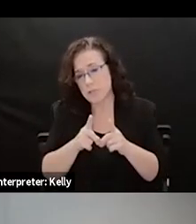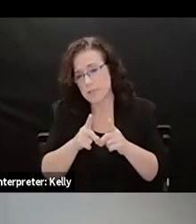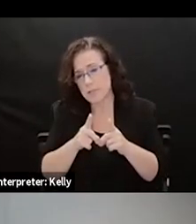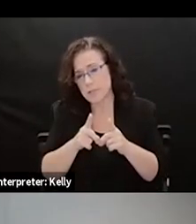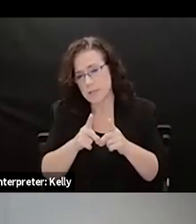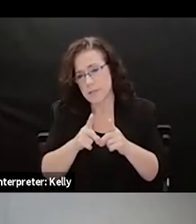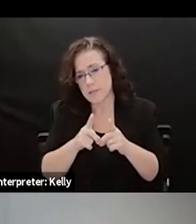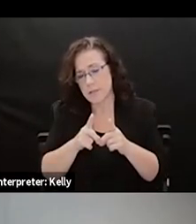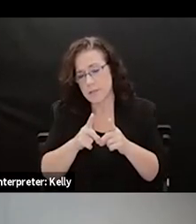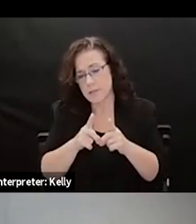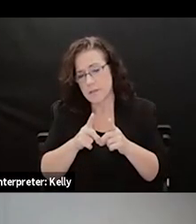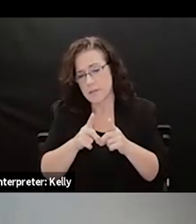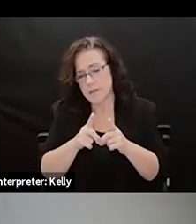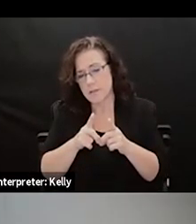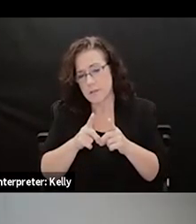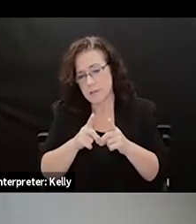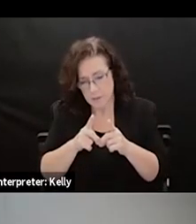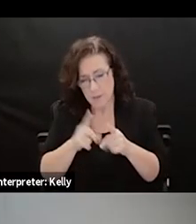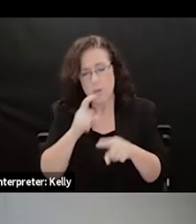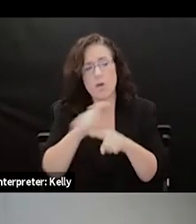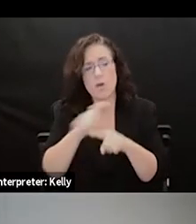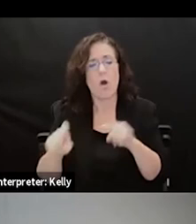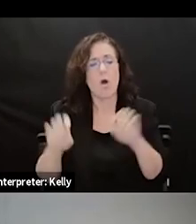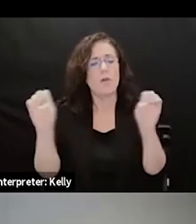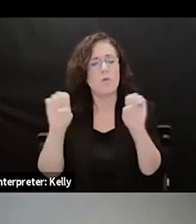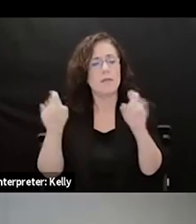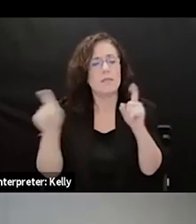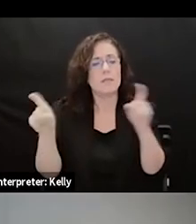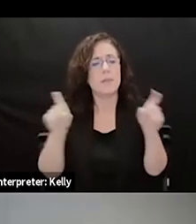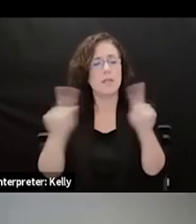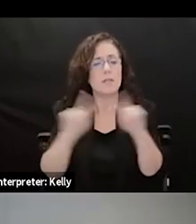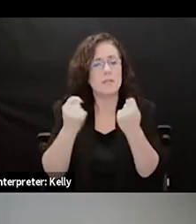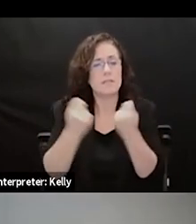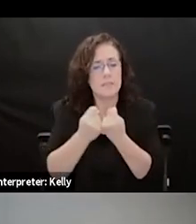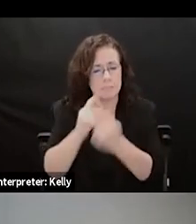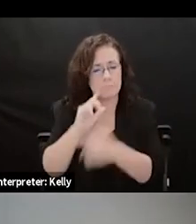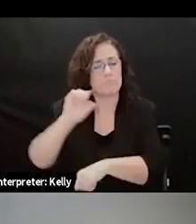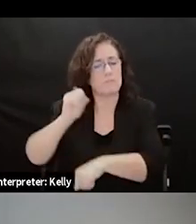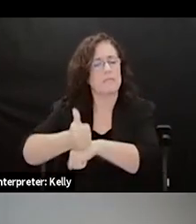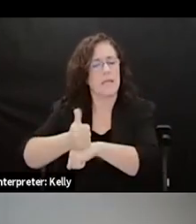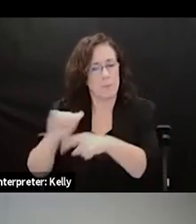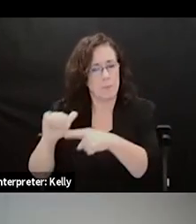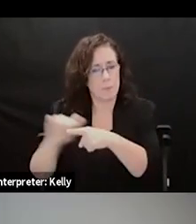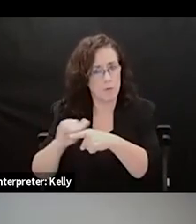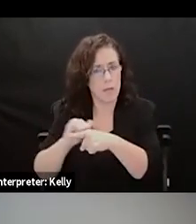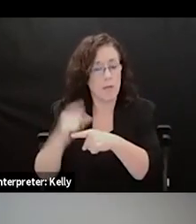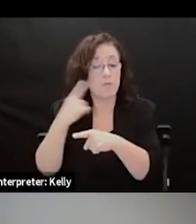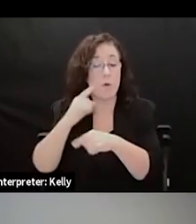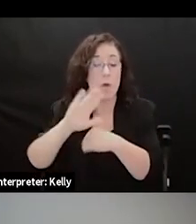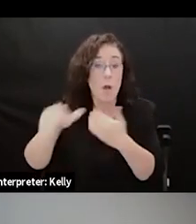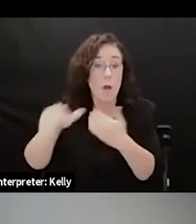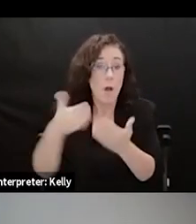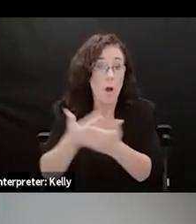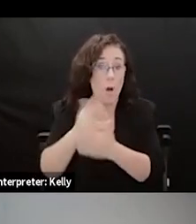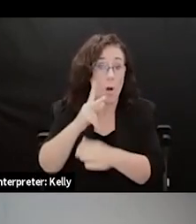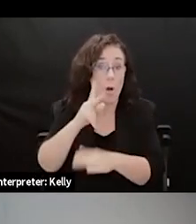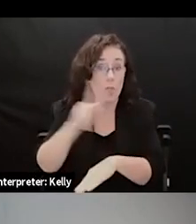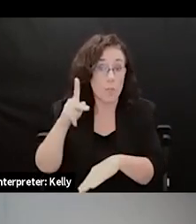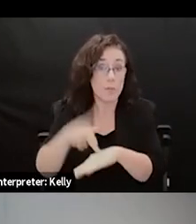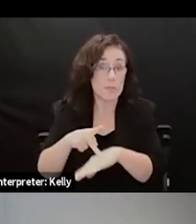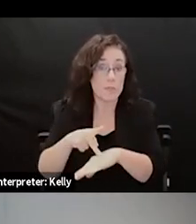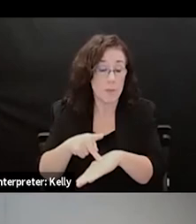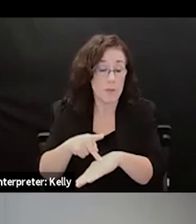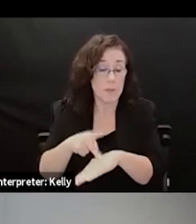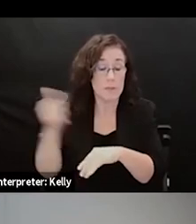management assistant team a phone call and arrange for a training of all the principles that oversee the their